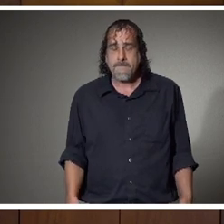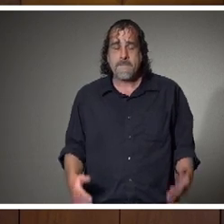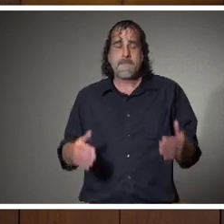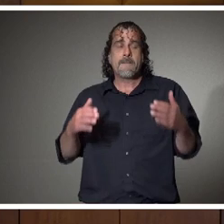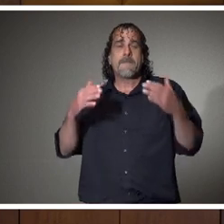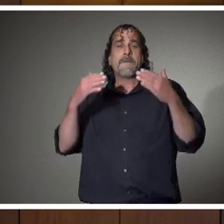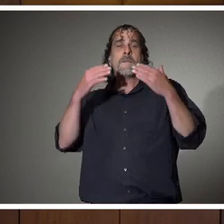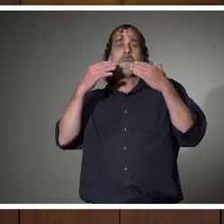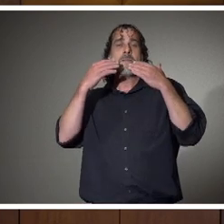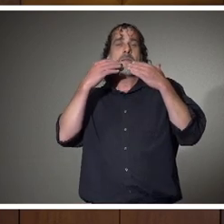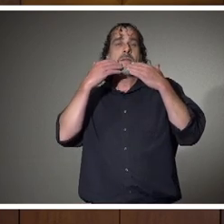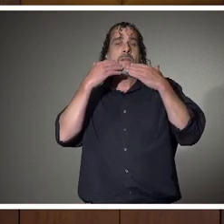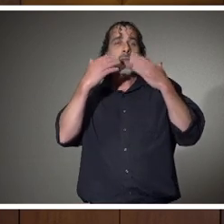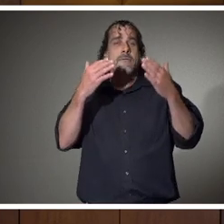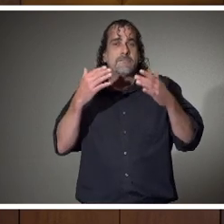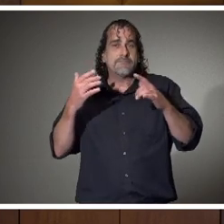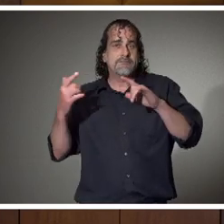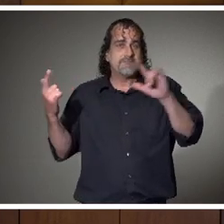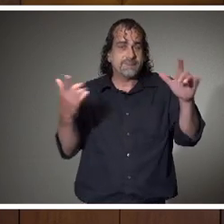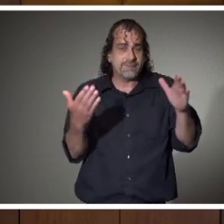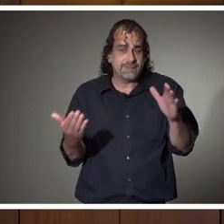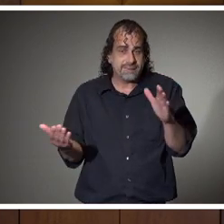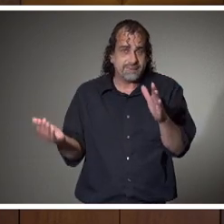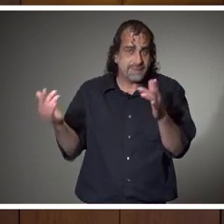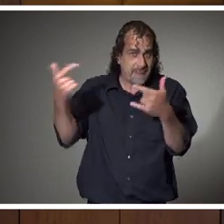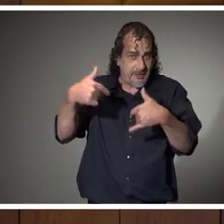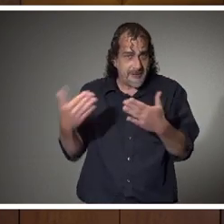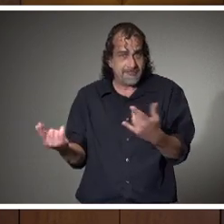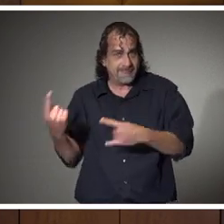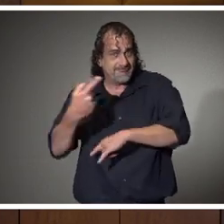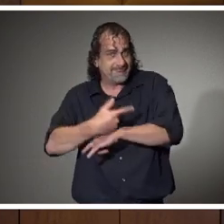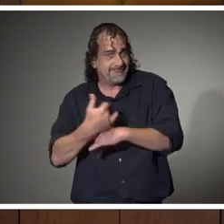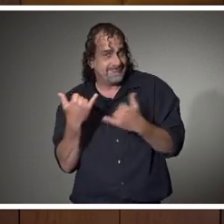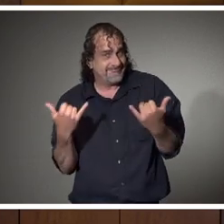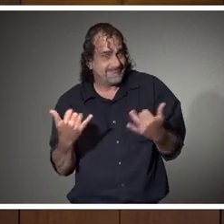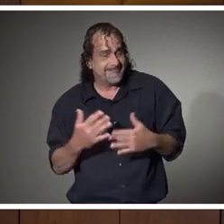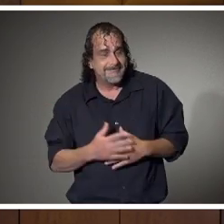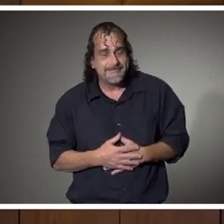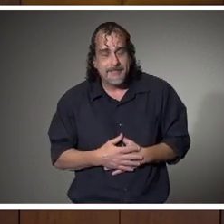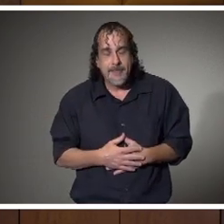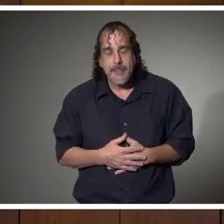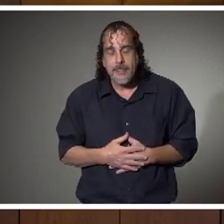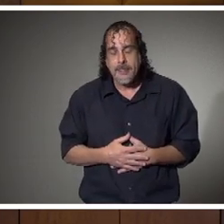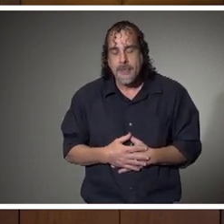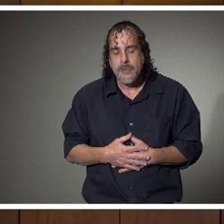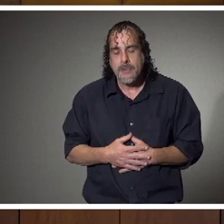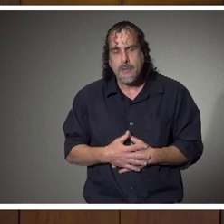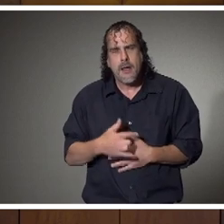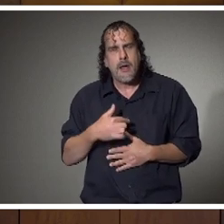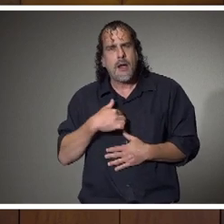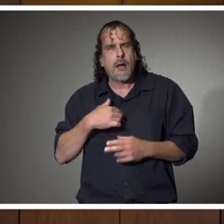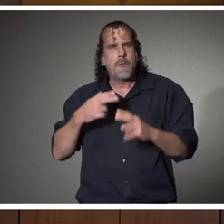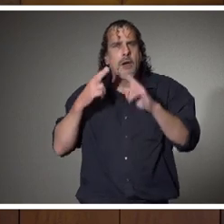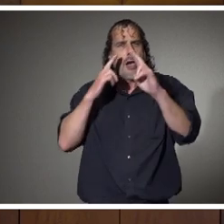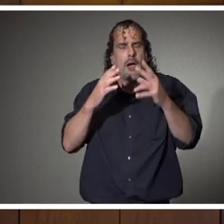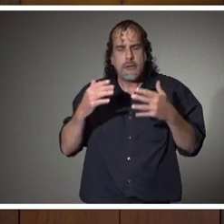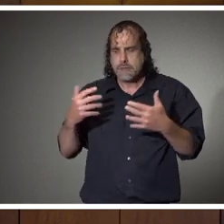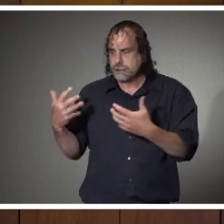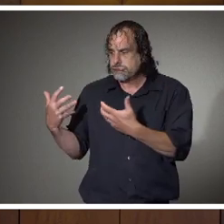Well, thank you all for being here today. I am very honored to be joined